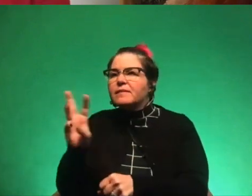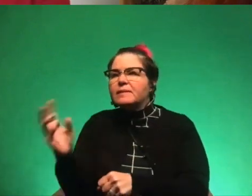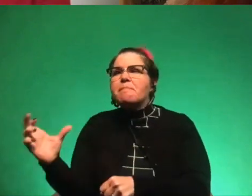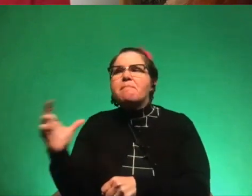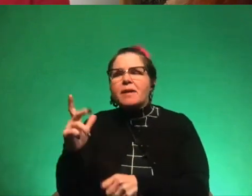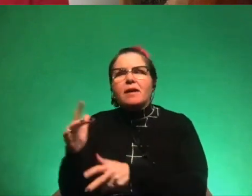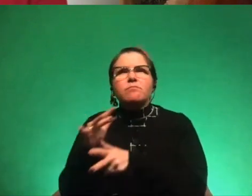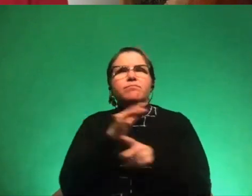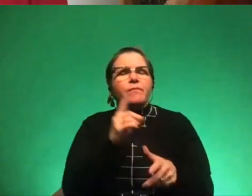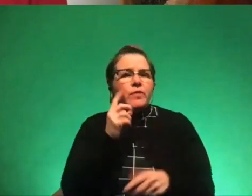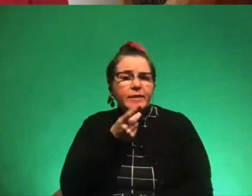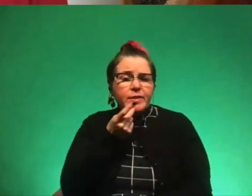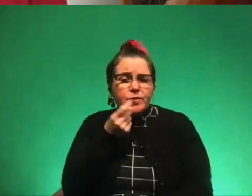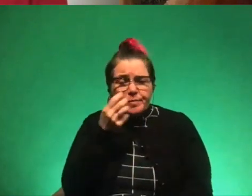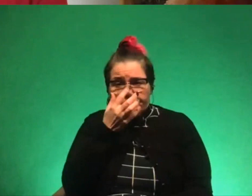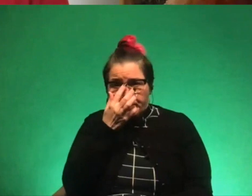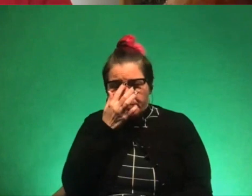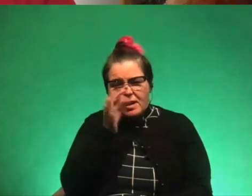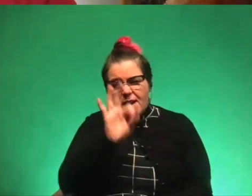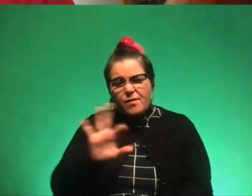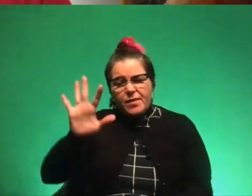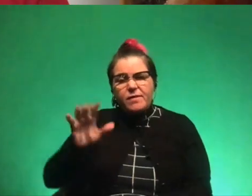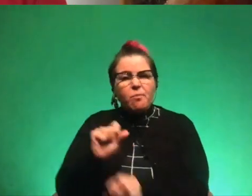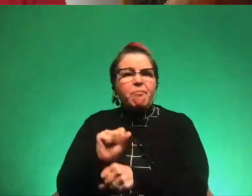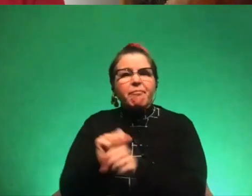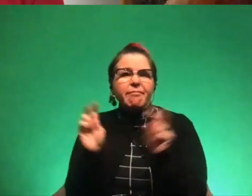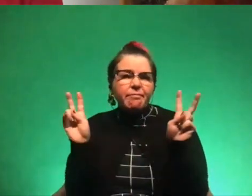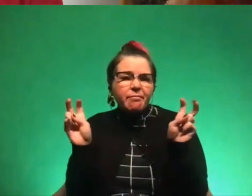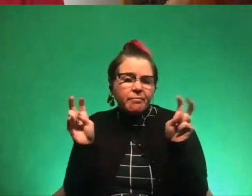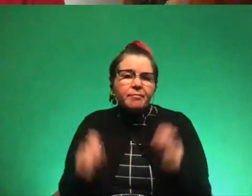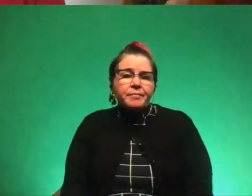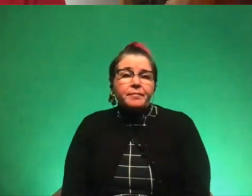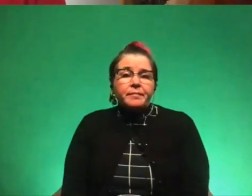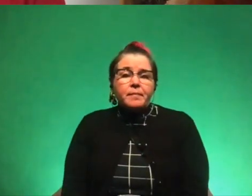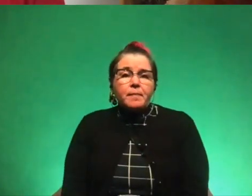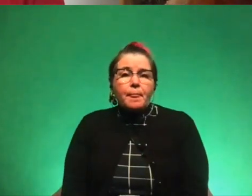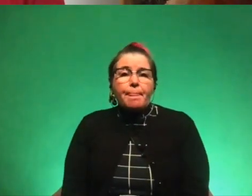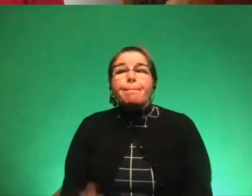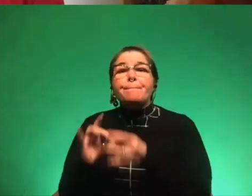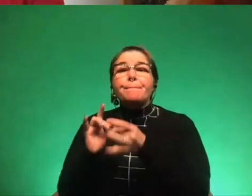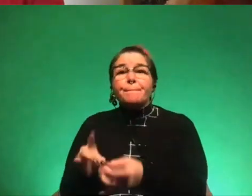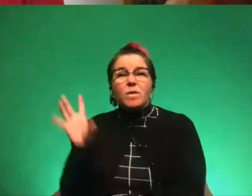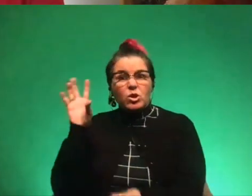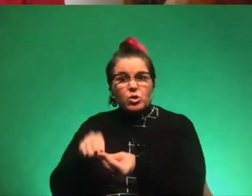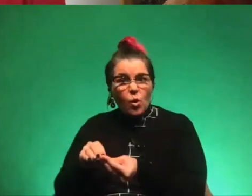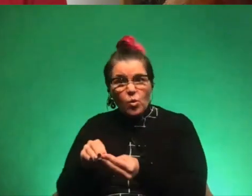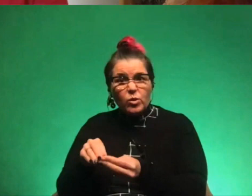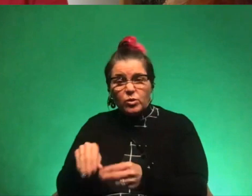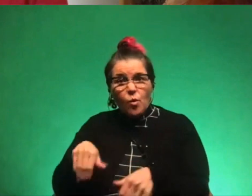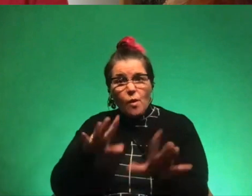So it's kind of like a 9-to-5 job in that sense. But I guess in terms of like total deployment away from